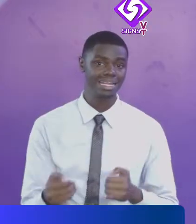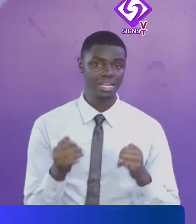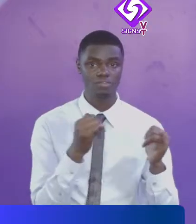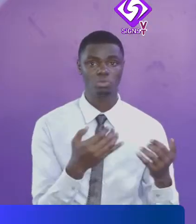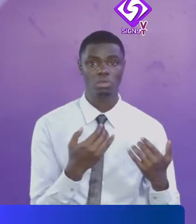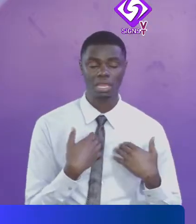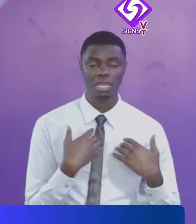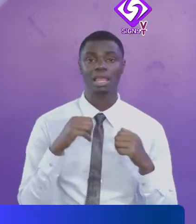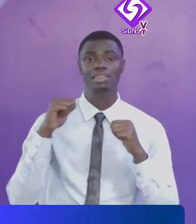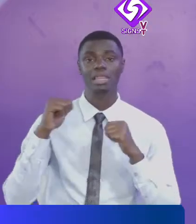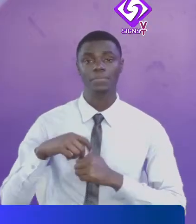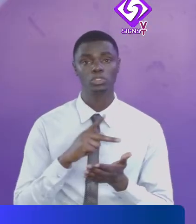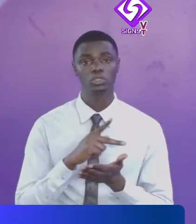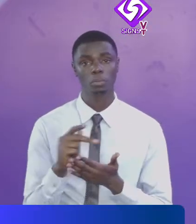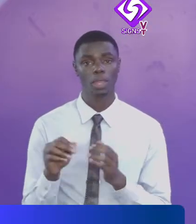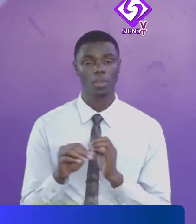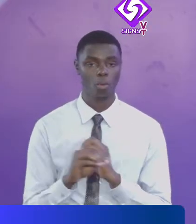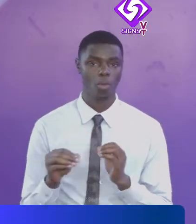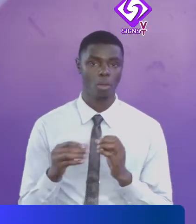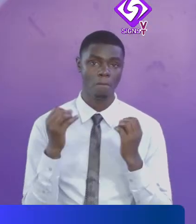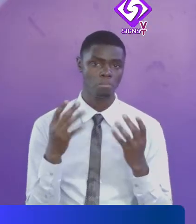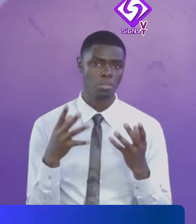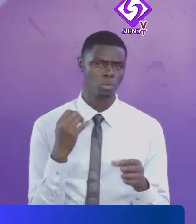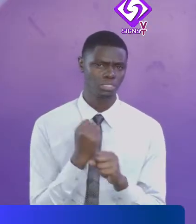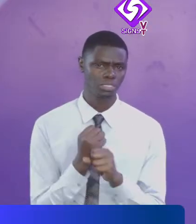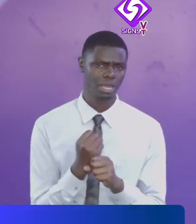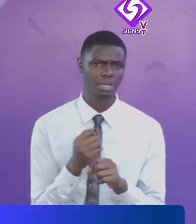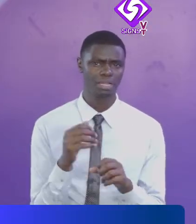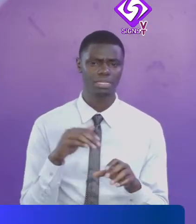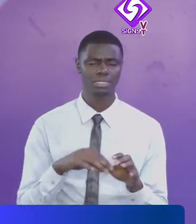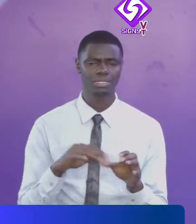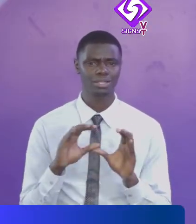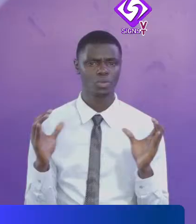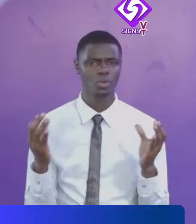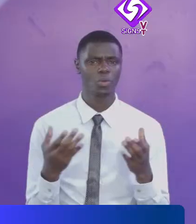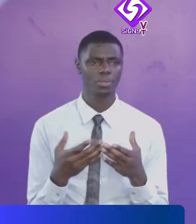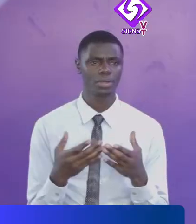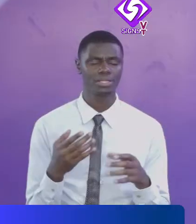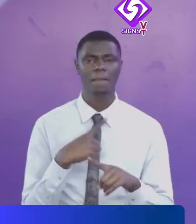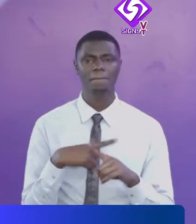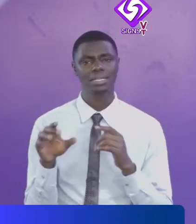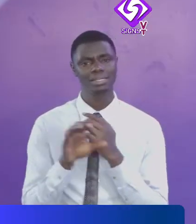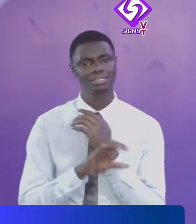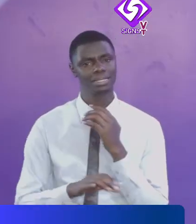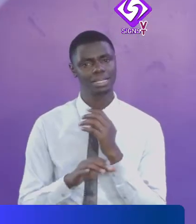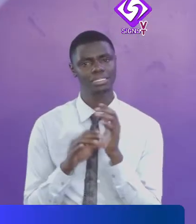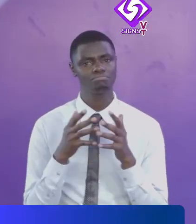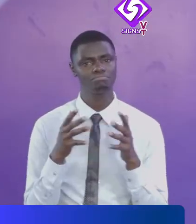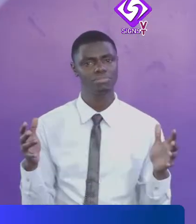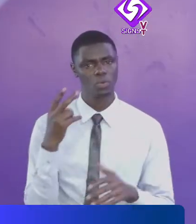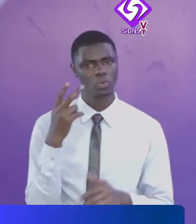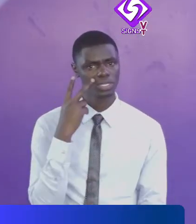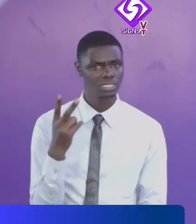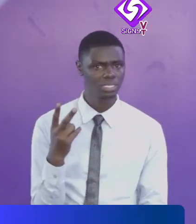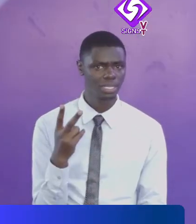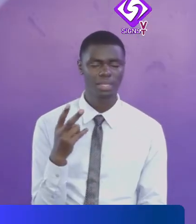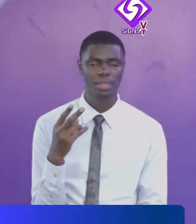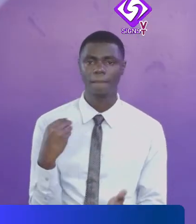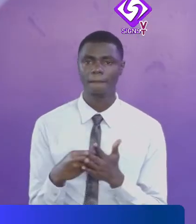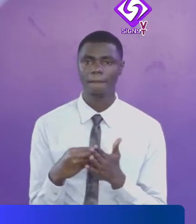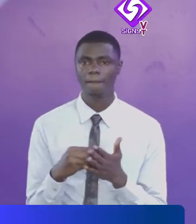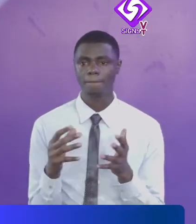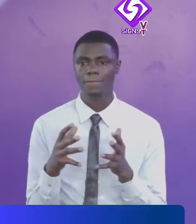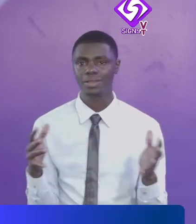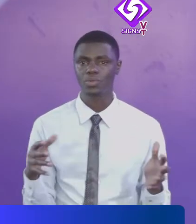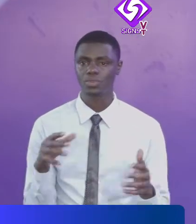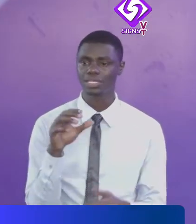to pay. So most of it was done from the corporate. But as the country grew, as we saw a lot more in terms of economic growth, as SMEs